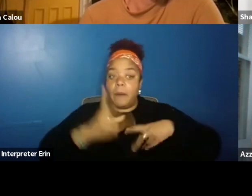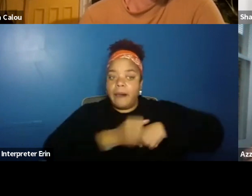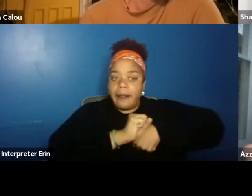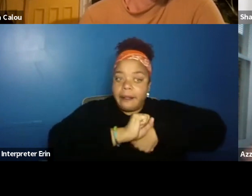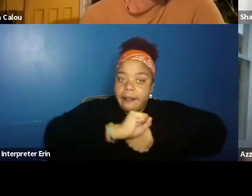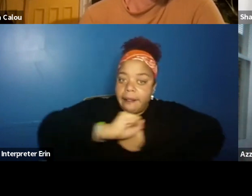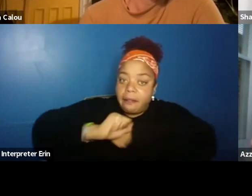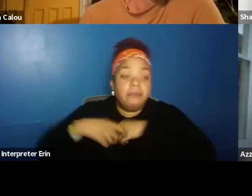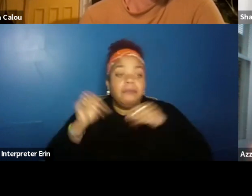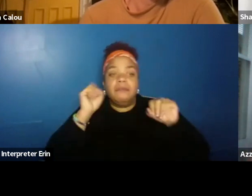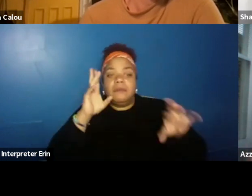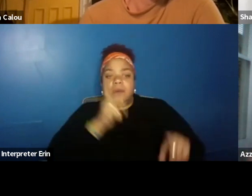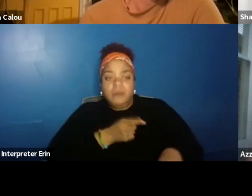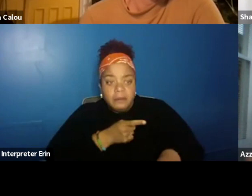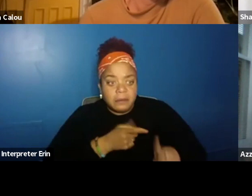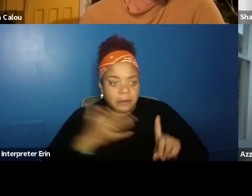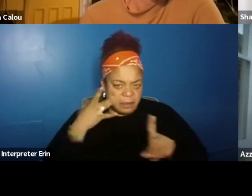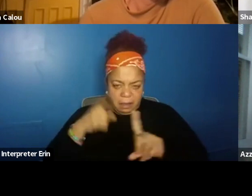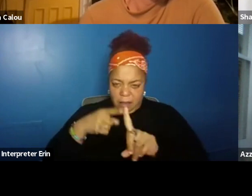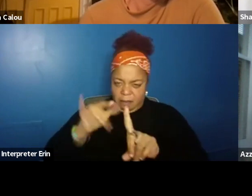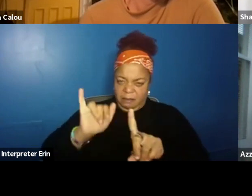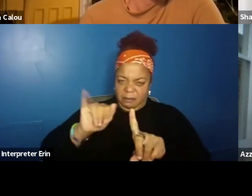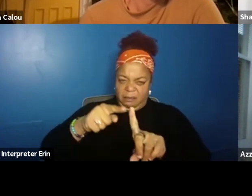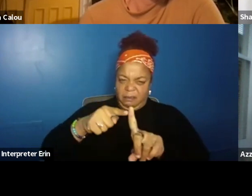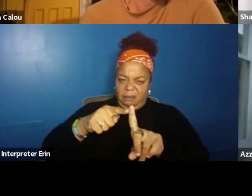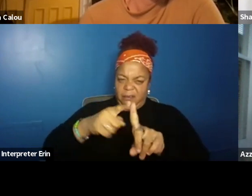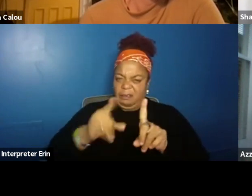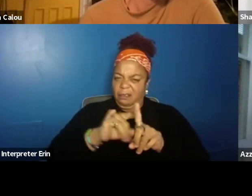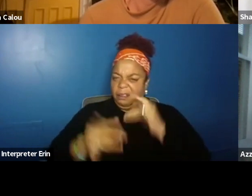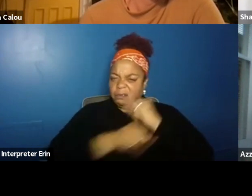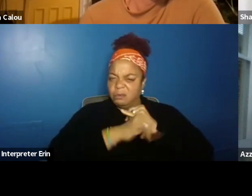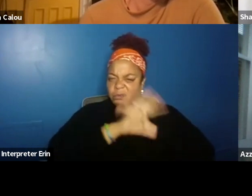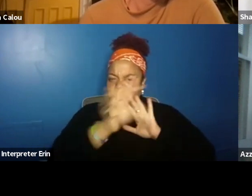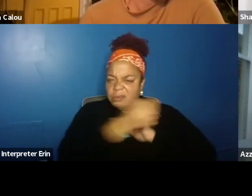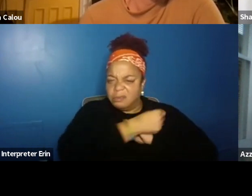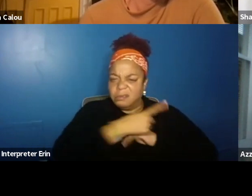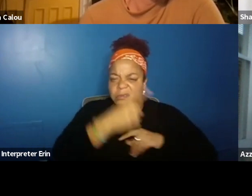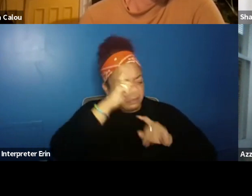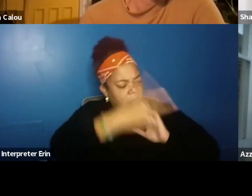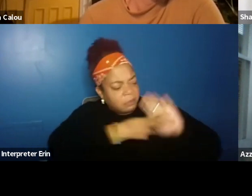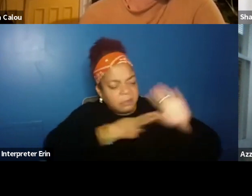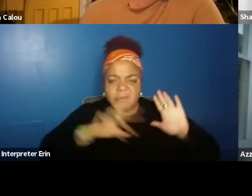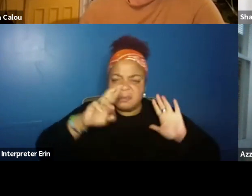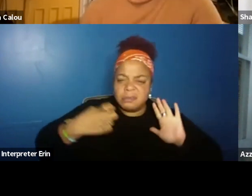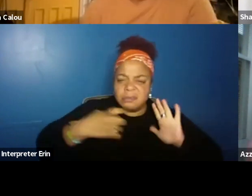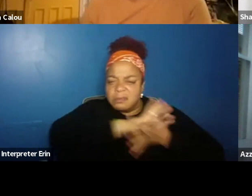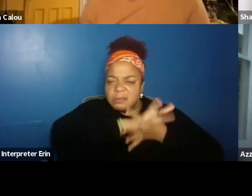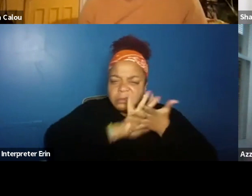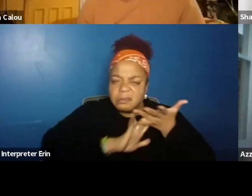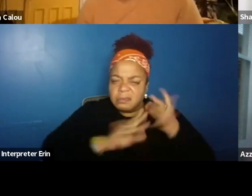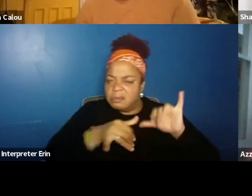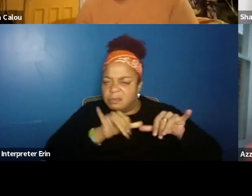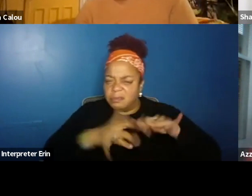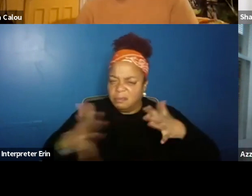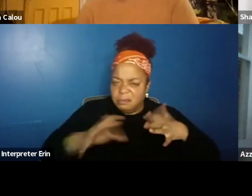of exploitation in service of capital. And so those structures of confinement and incarceration are themselves